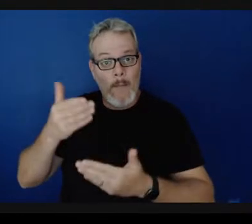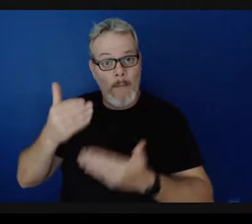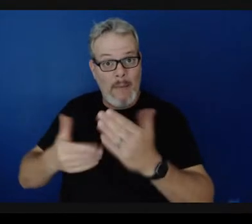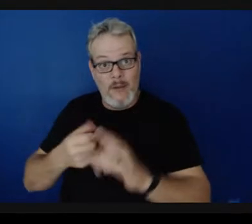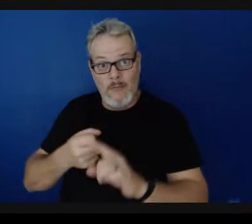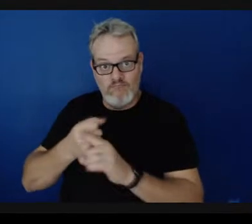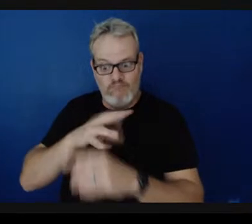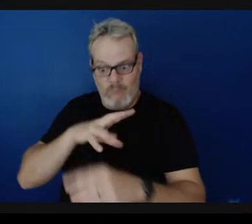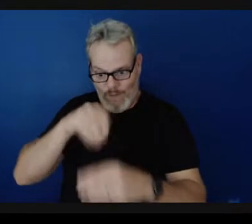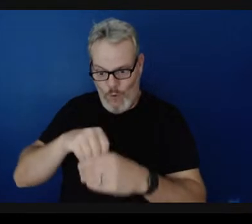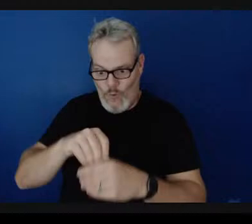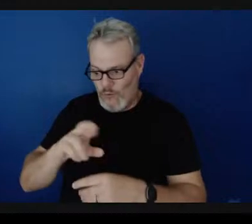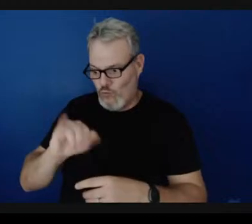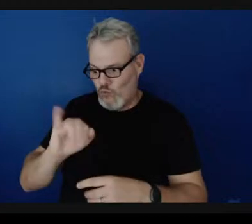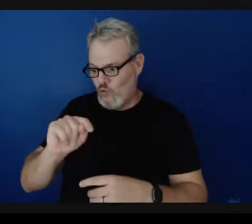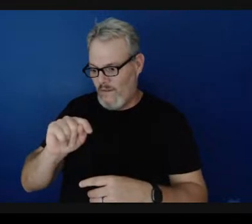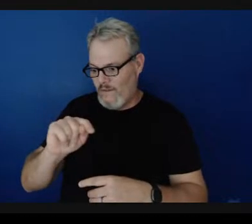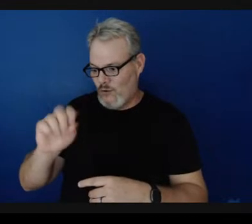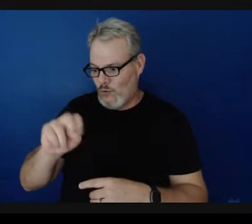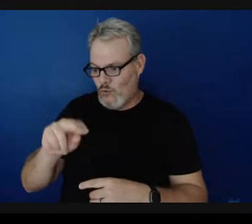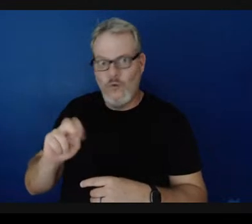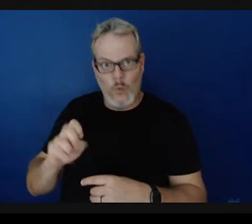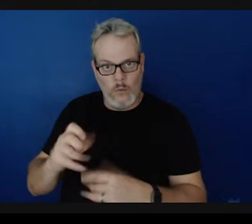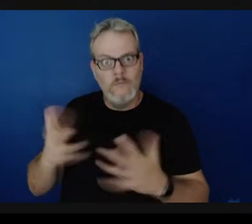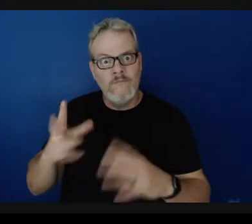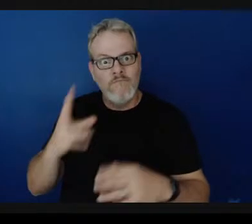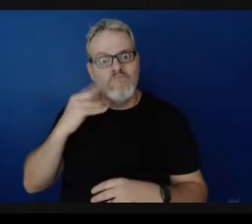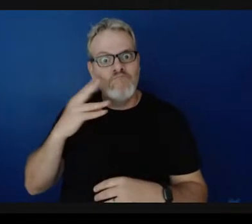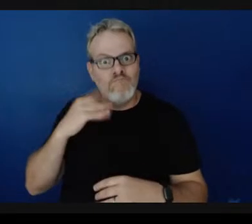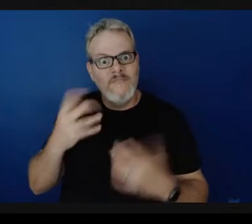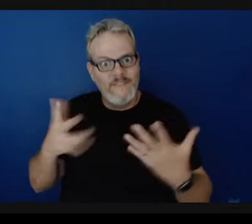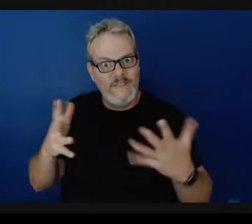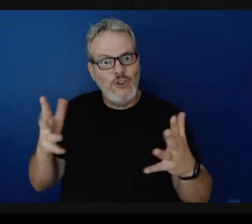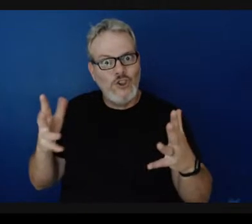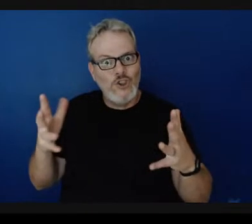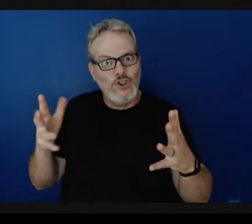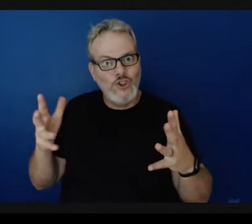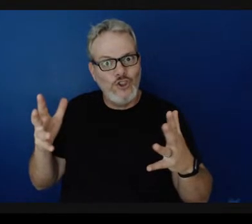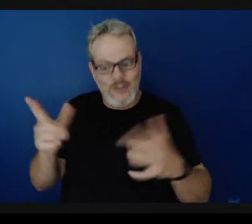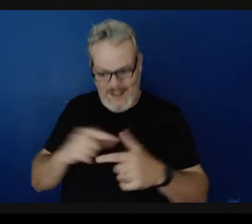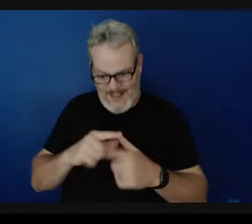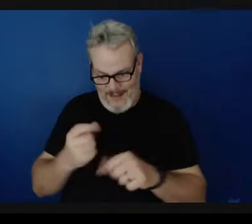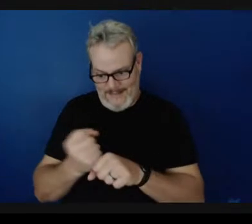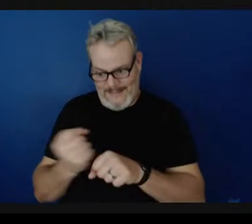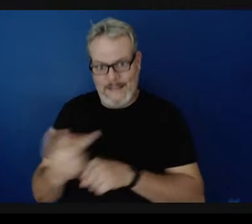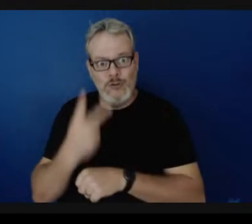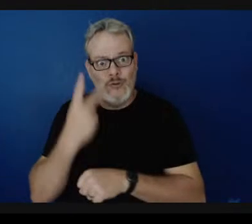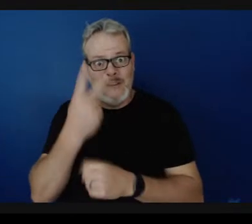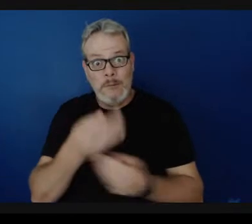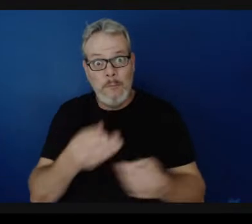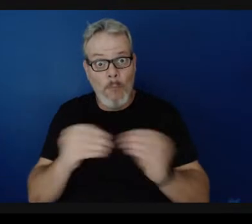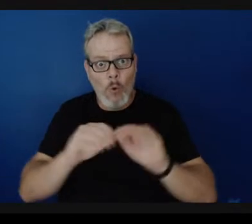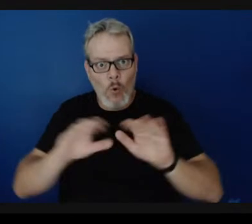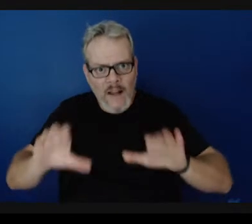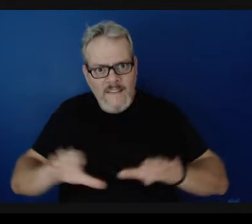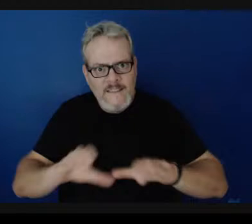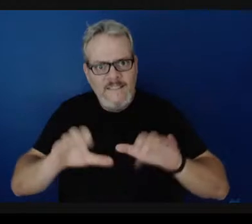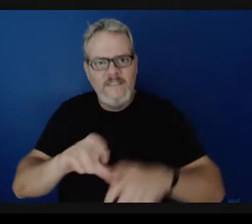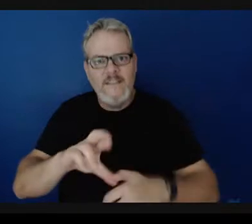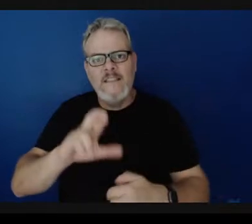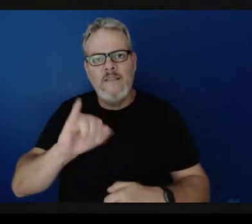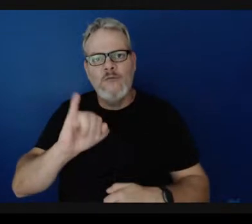That happened this past year, and so for this next year, it would not be surprising to see more activity on the rift zones now that they're already established,